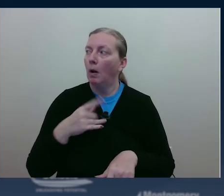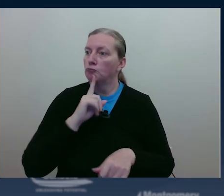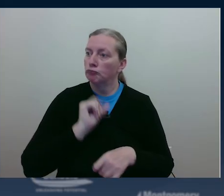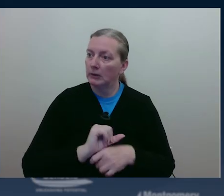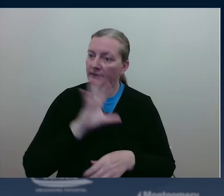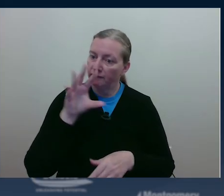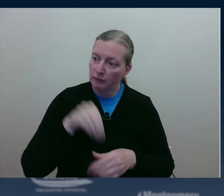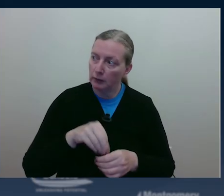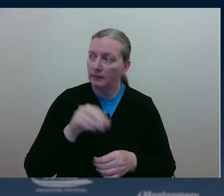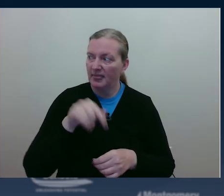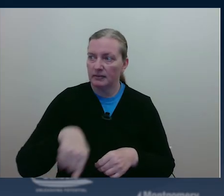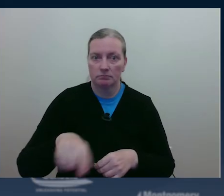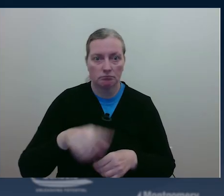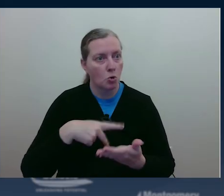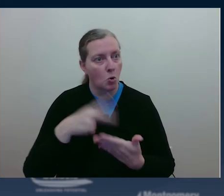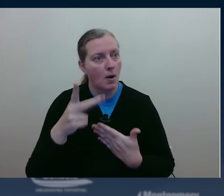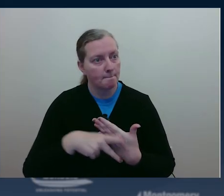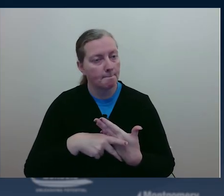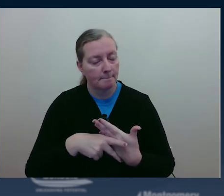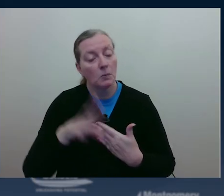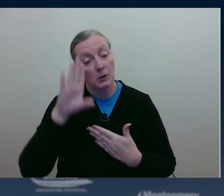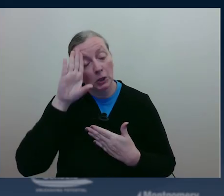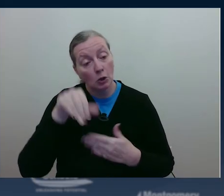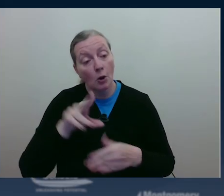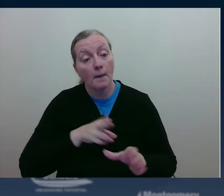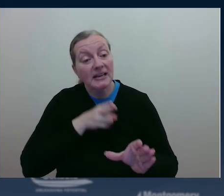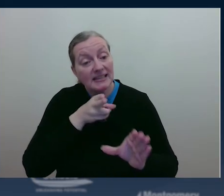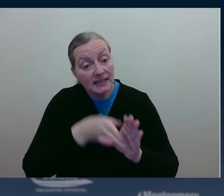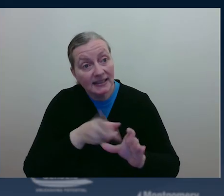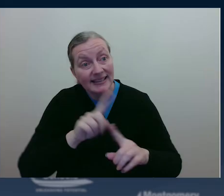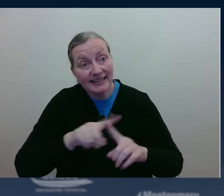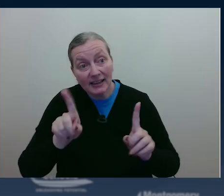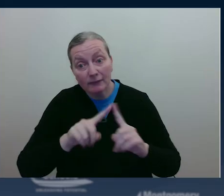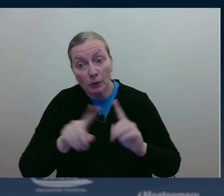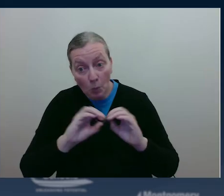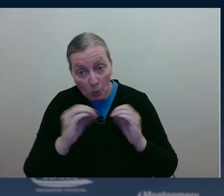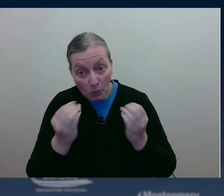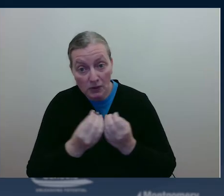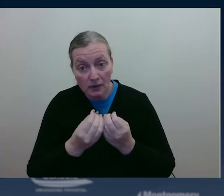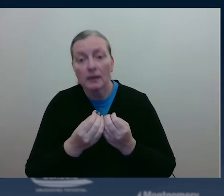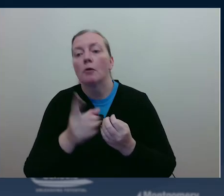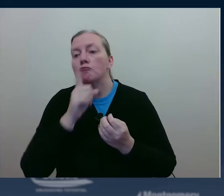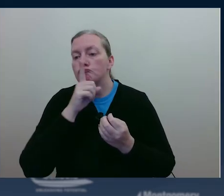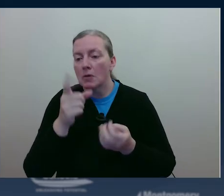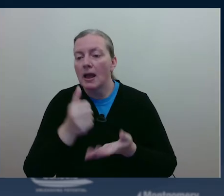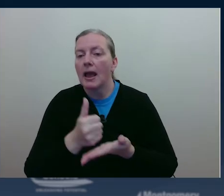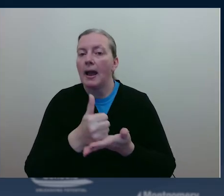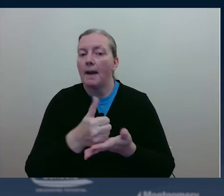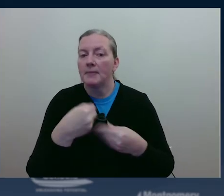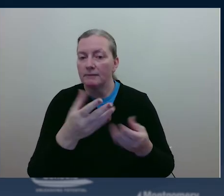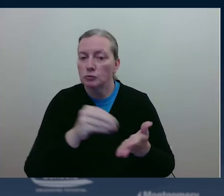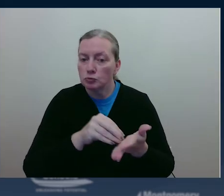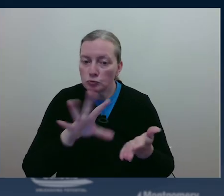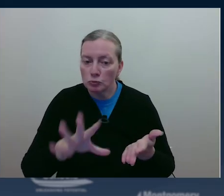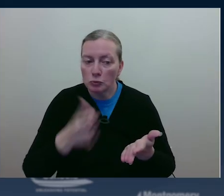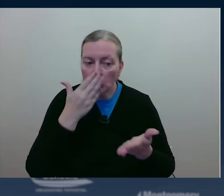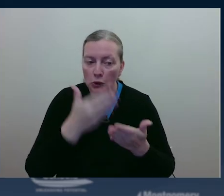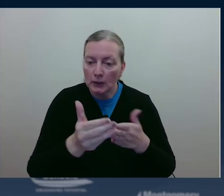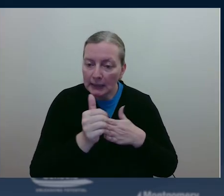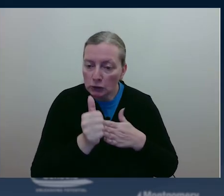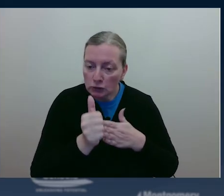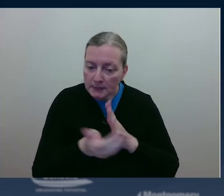that participation in these organizations help to build students' leadership skills and other professional